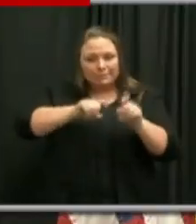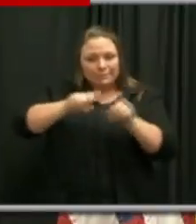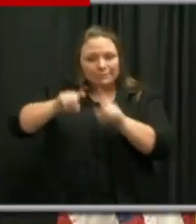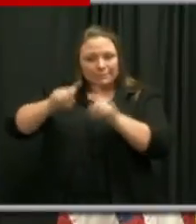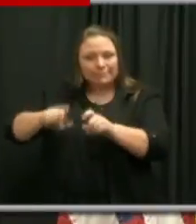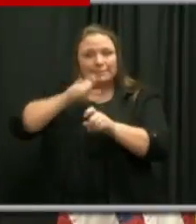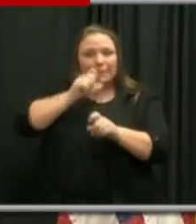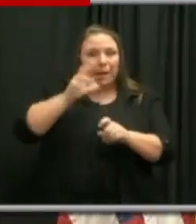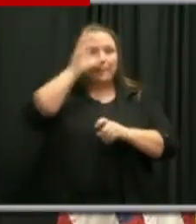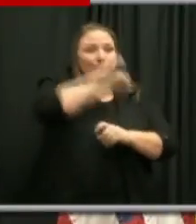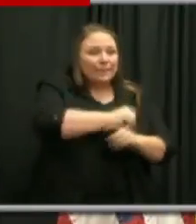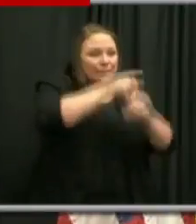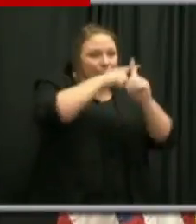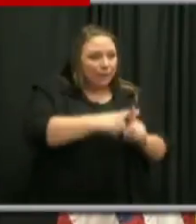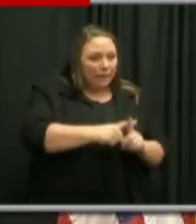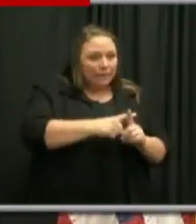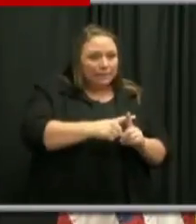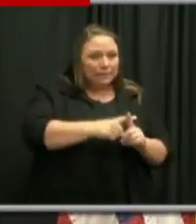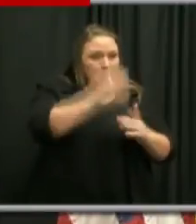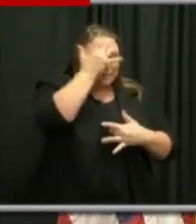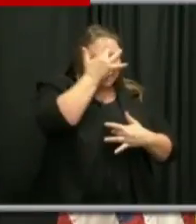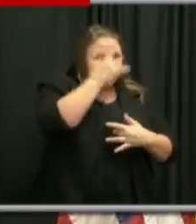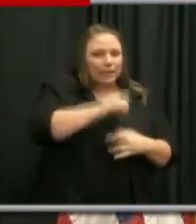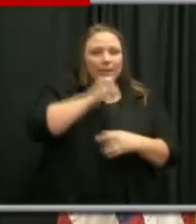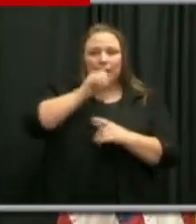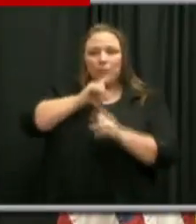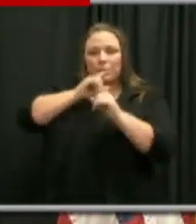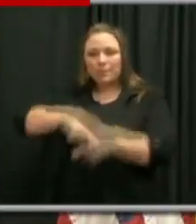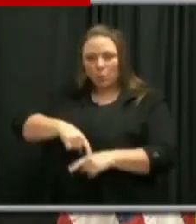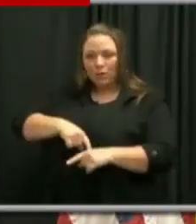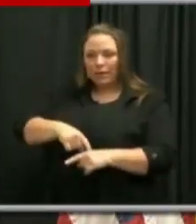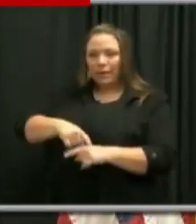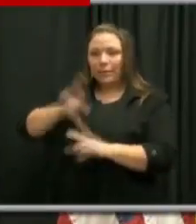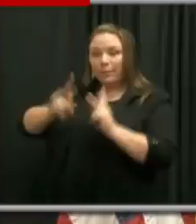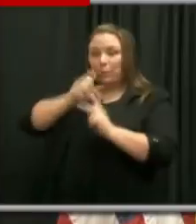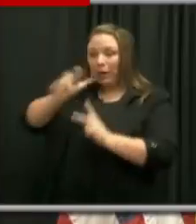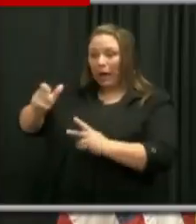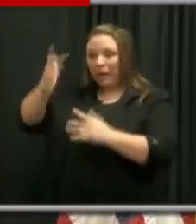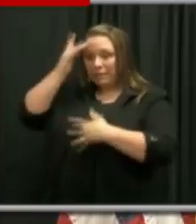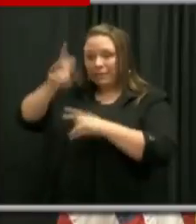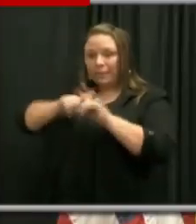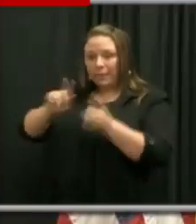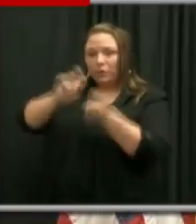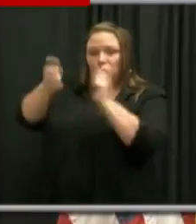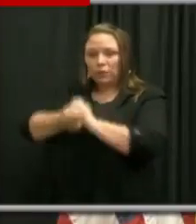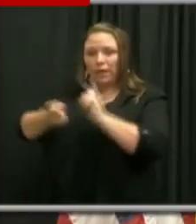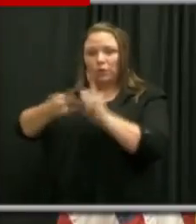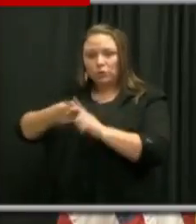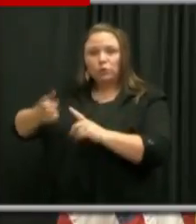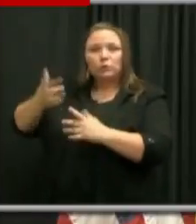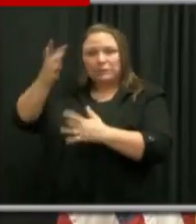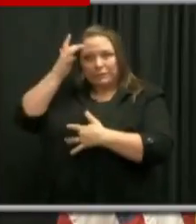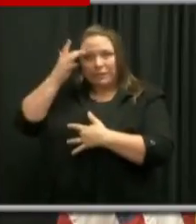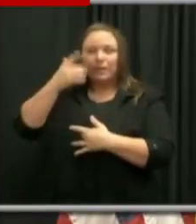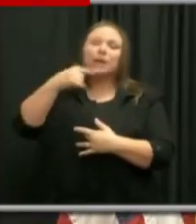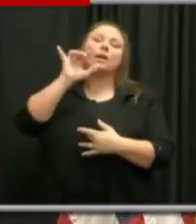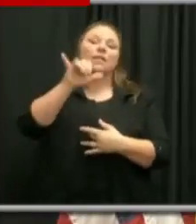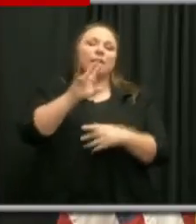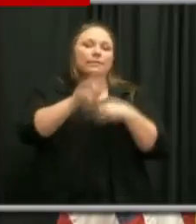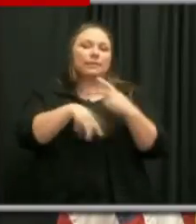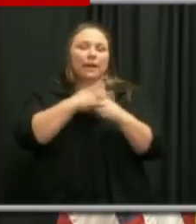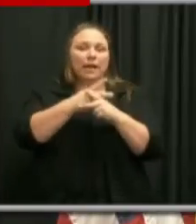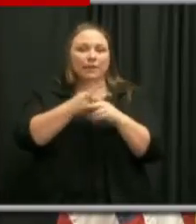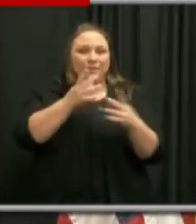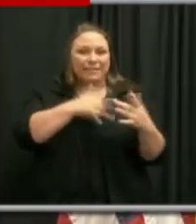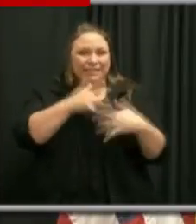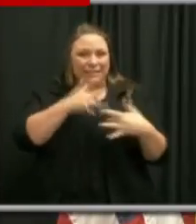who are positive and not reporting those who are negative as being positive. Those are specificity and sensitivity measures of antibodies.